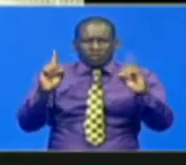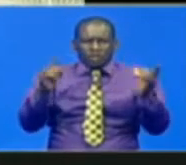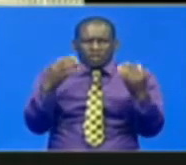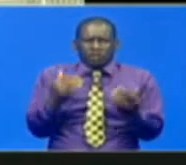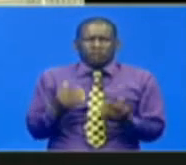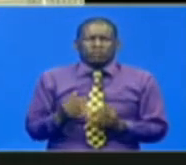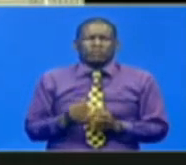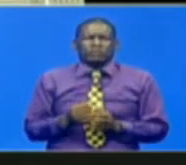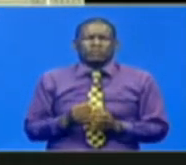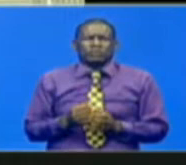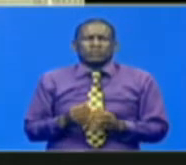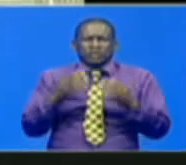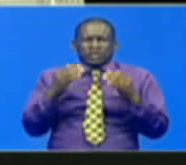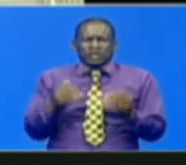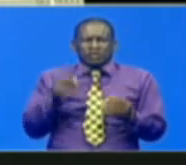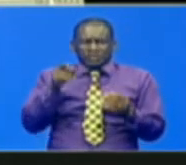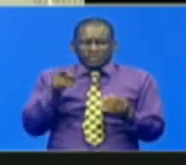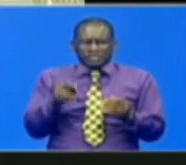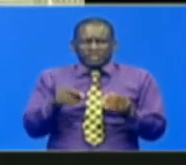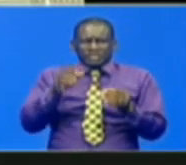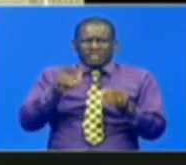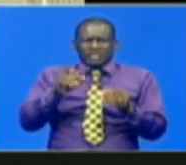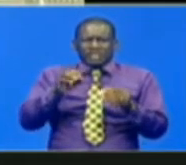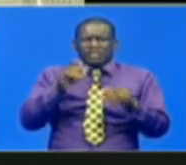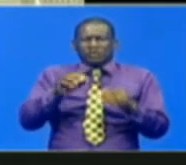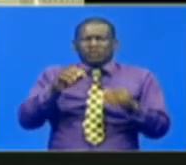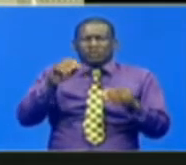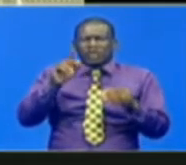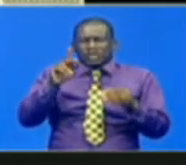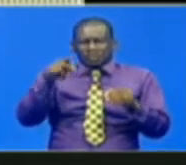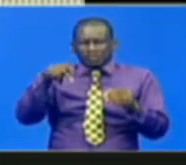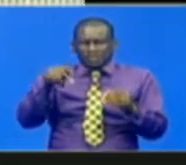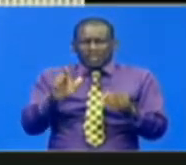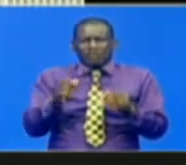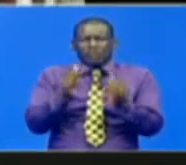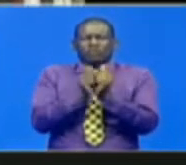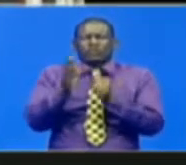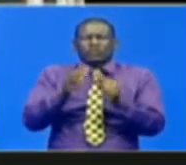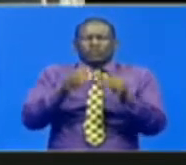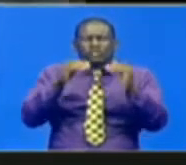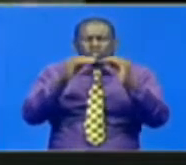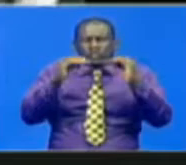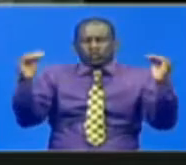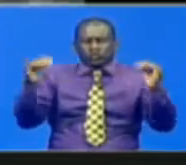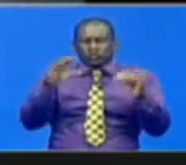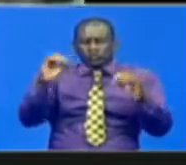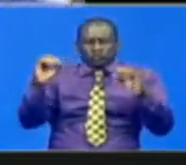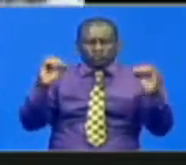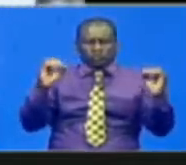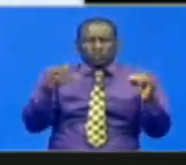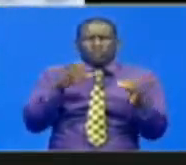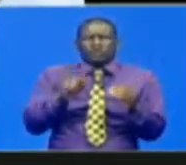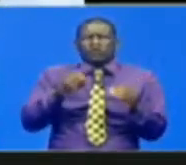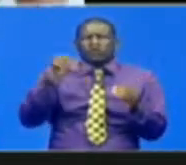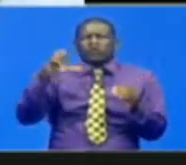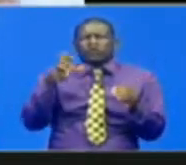all 3 points. Wanga is currently the KPL's top scorer with 14 goals. With the draw, Kogalo now topped the log on 45 points,